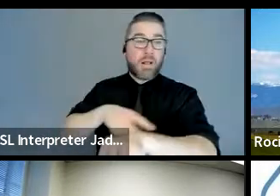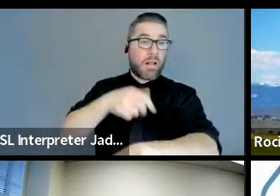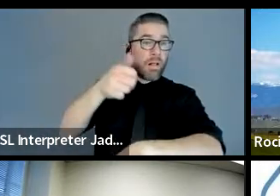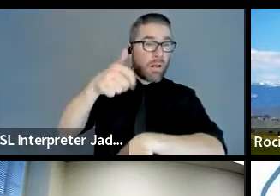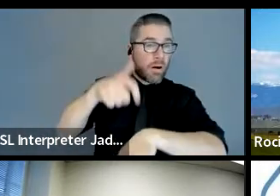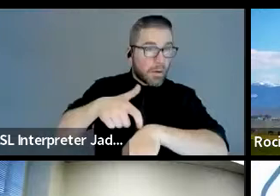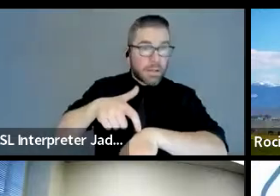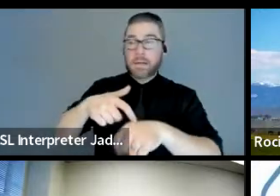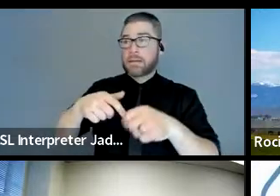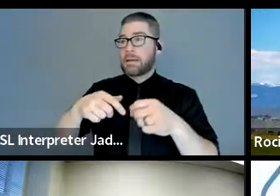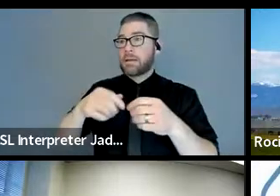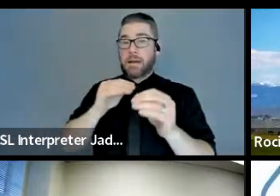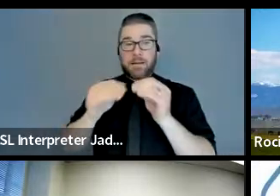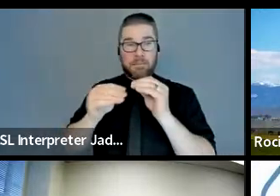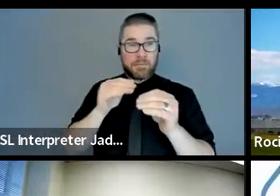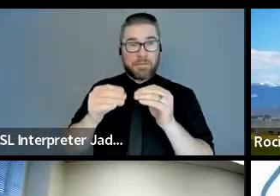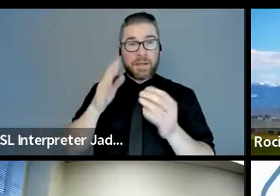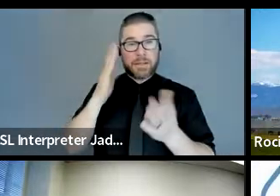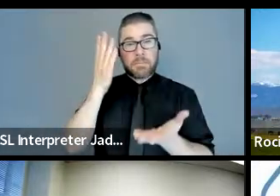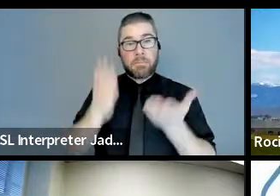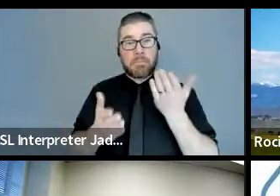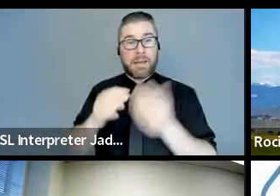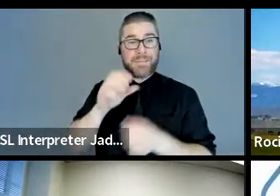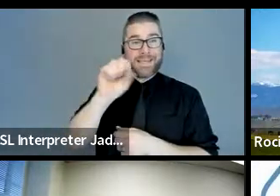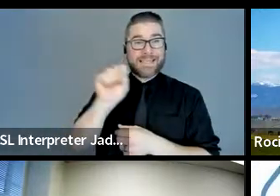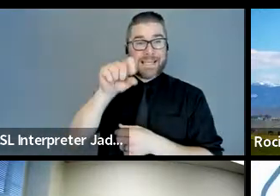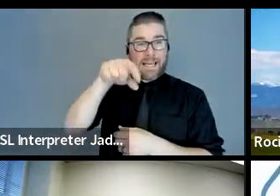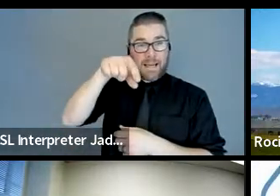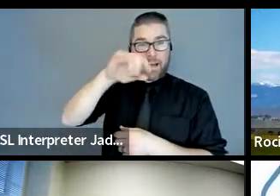a clearance over the San Joaquin River.